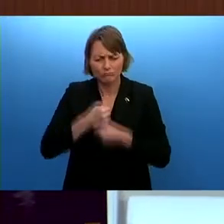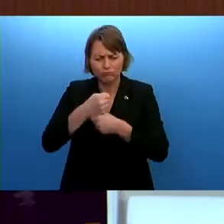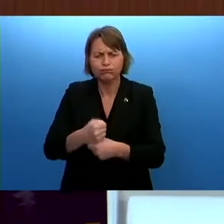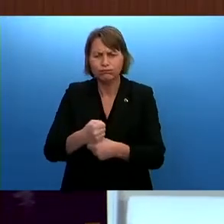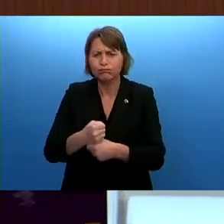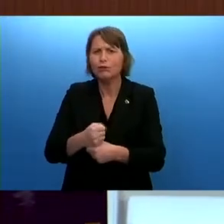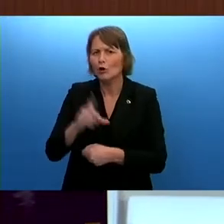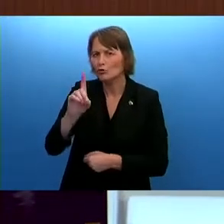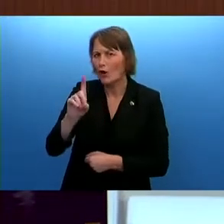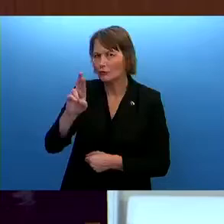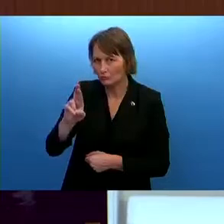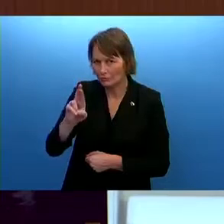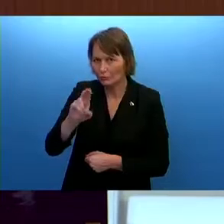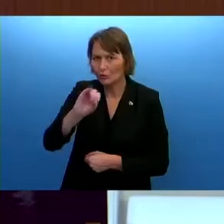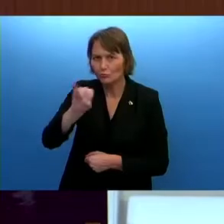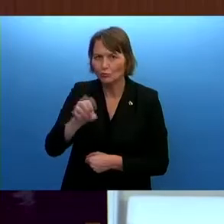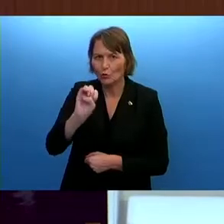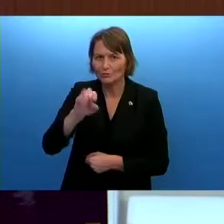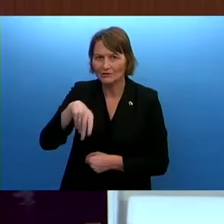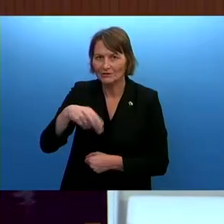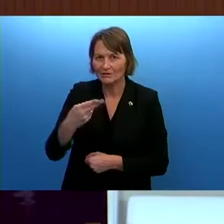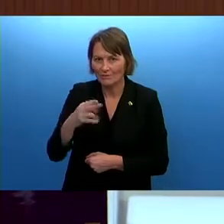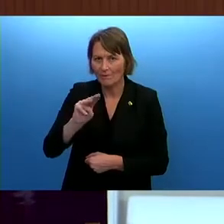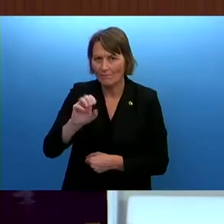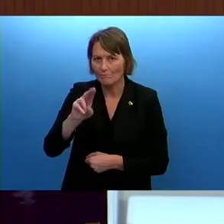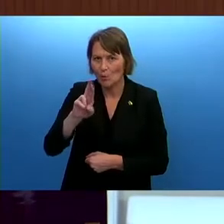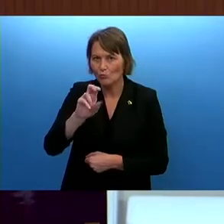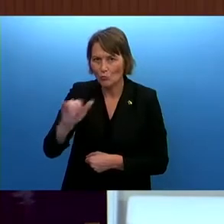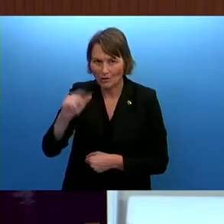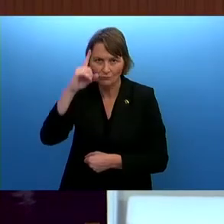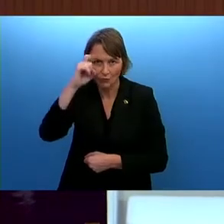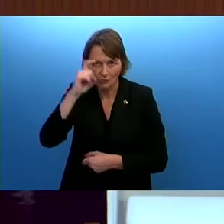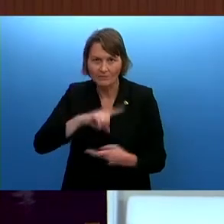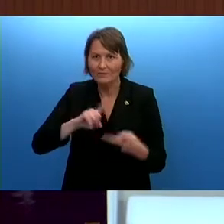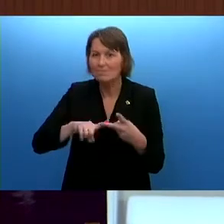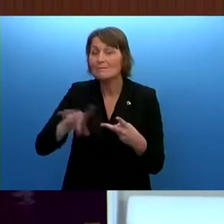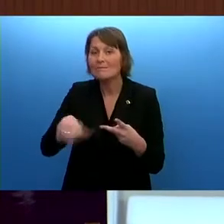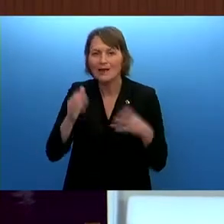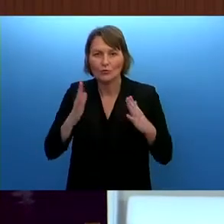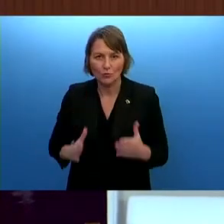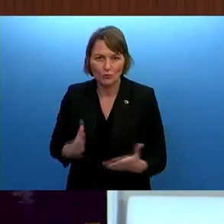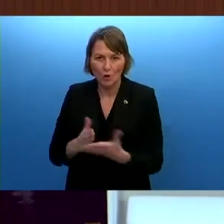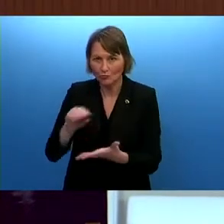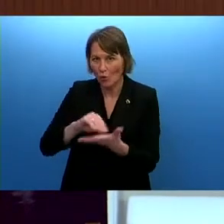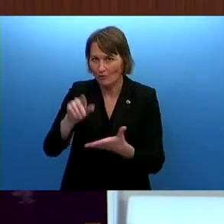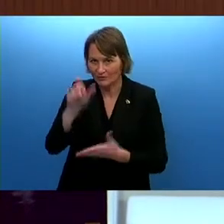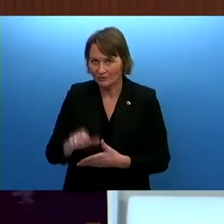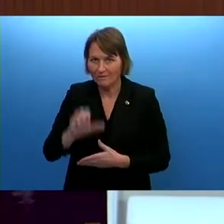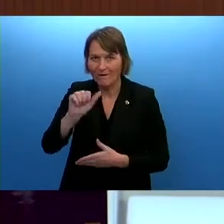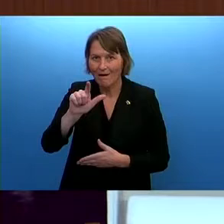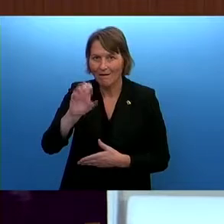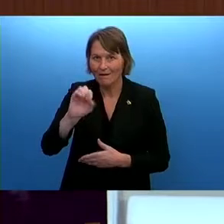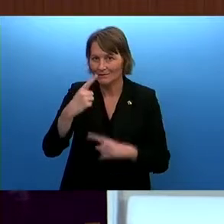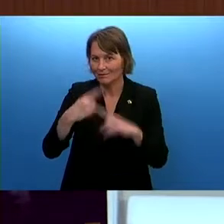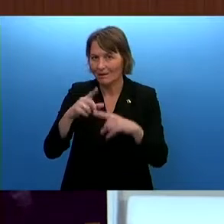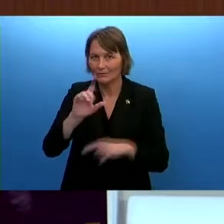Murray, and Human Rights Officer, Mr. Alexandre Bloxs. From the Office of the High Commissioner for Human